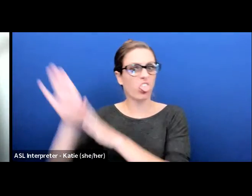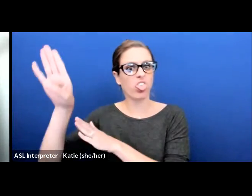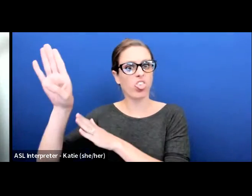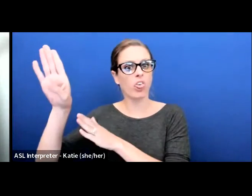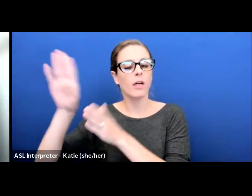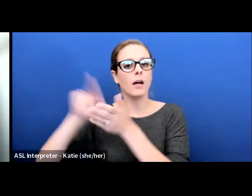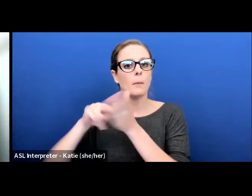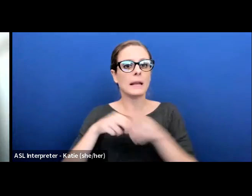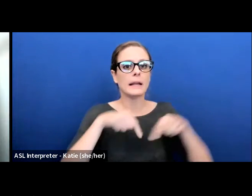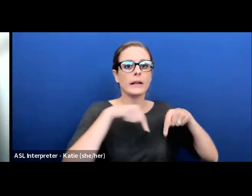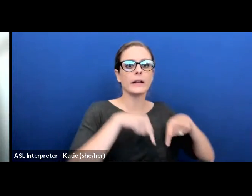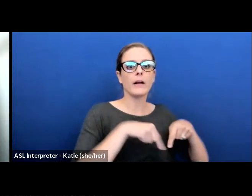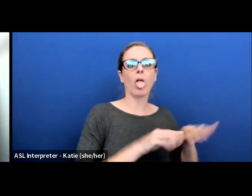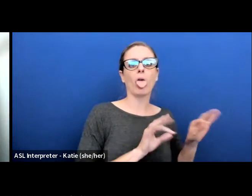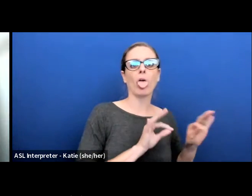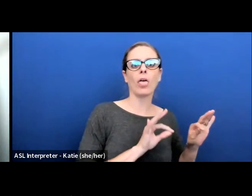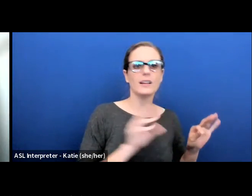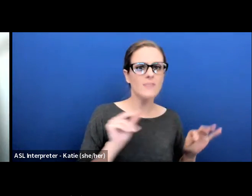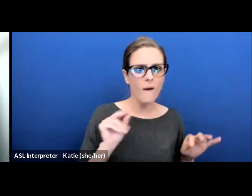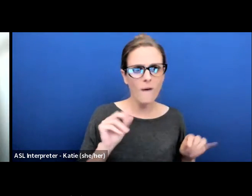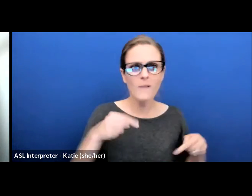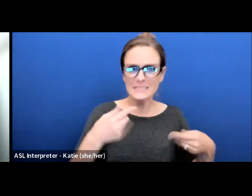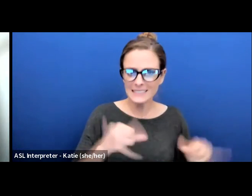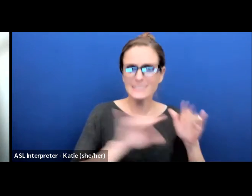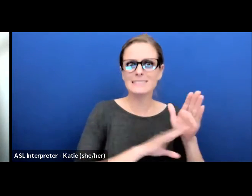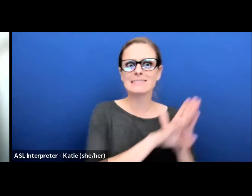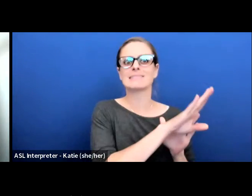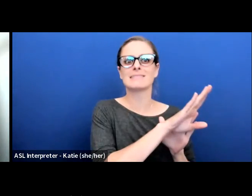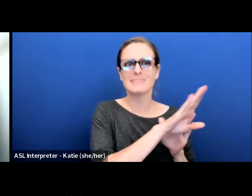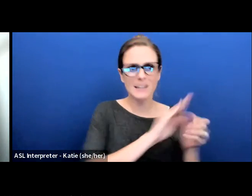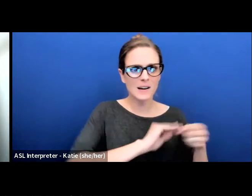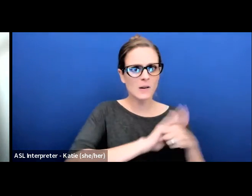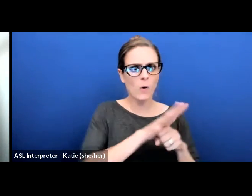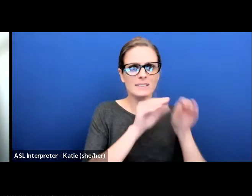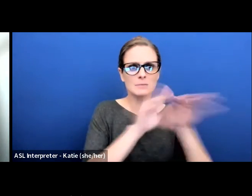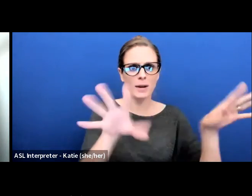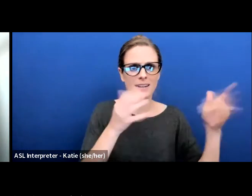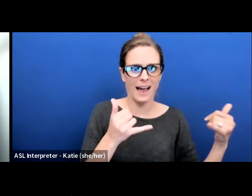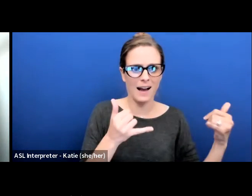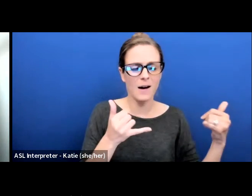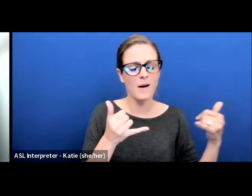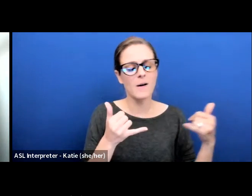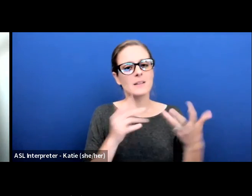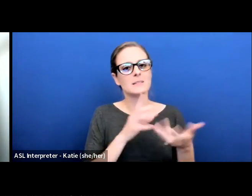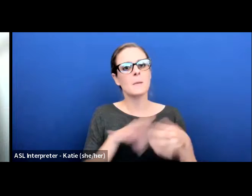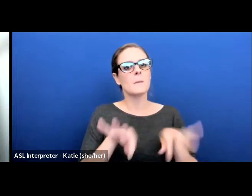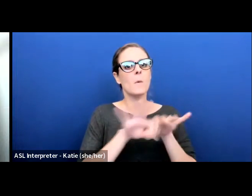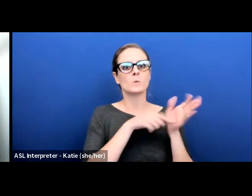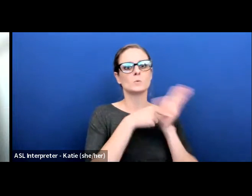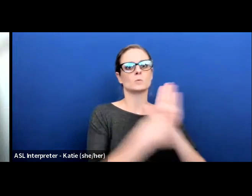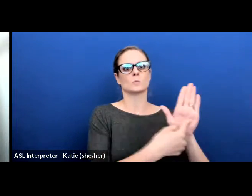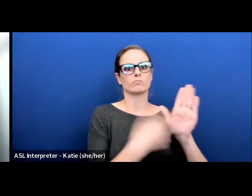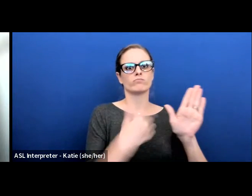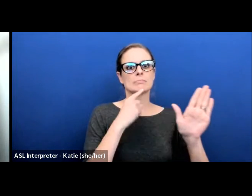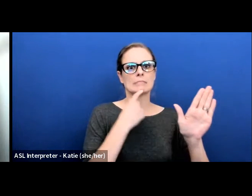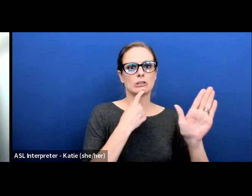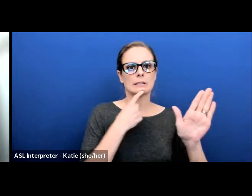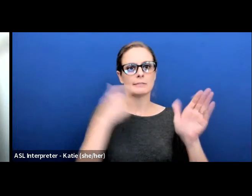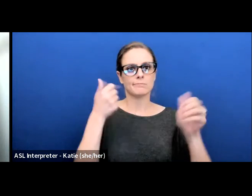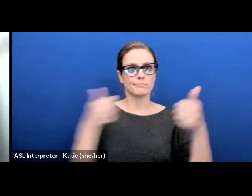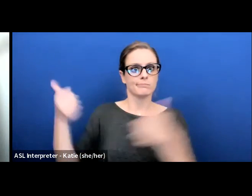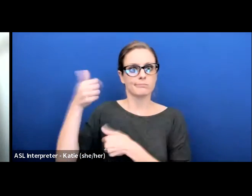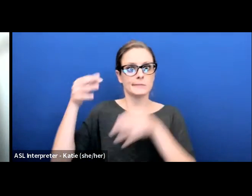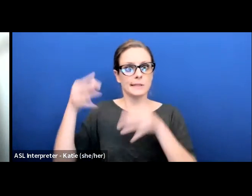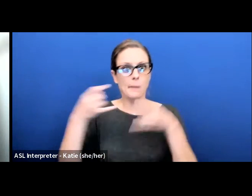we're not in a surge. And so I think we do need to have ways that we can show. I know that on the county's briefing not